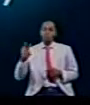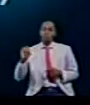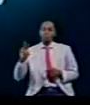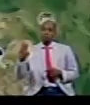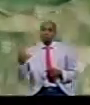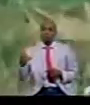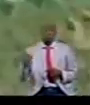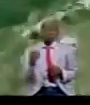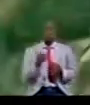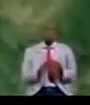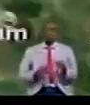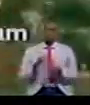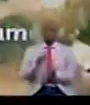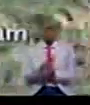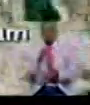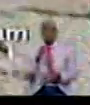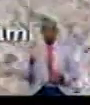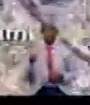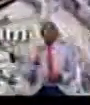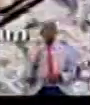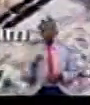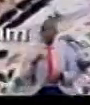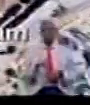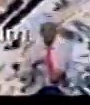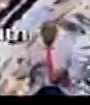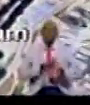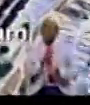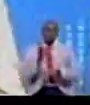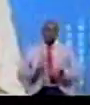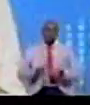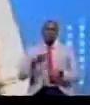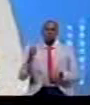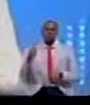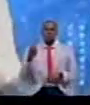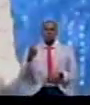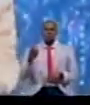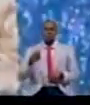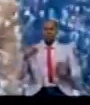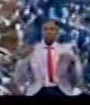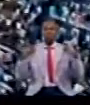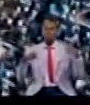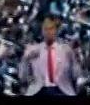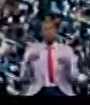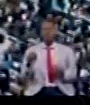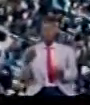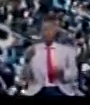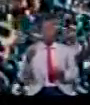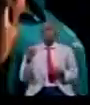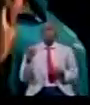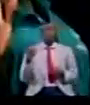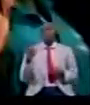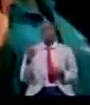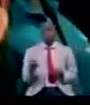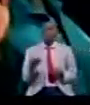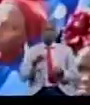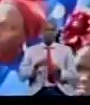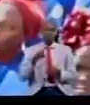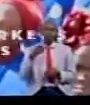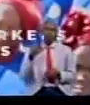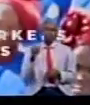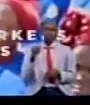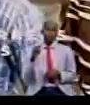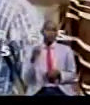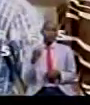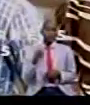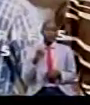service unto God, and it appears some are getting discouraged. They want to throw in the towel and say, well, I can no longer be a servant of God. I